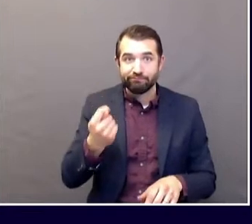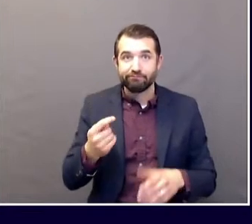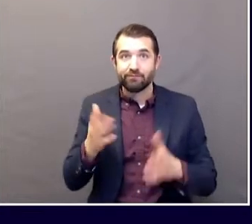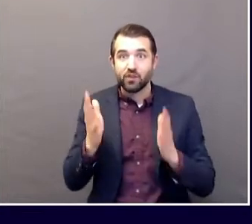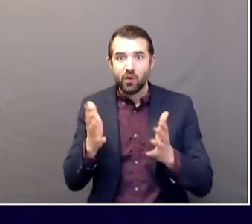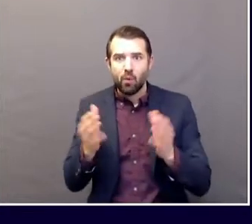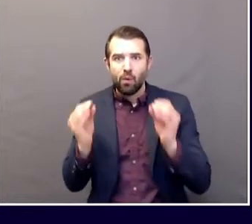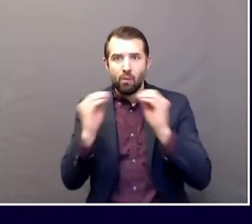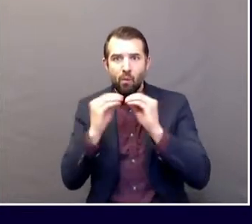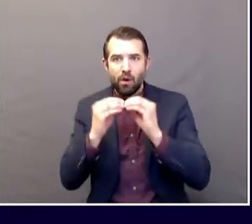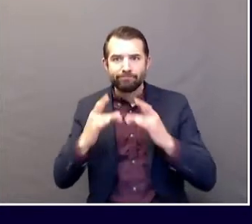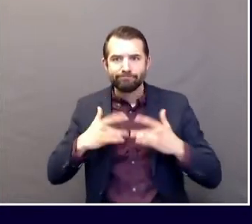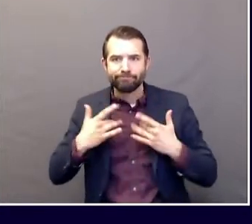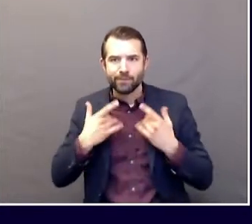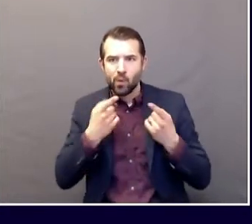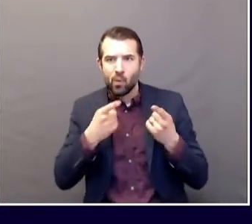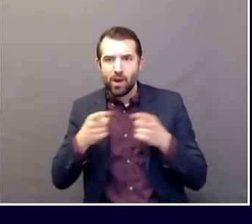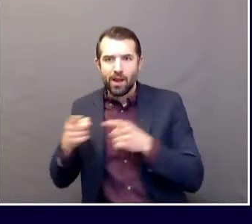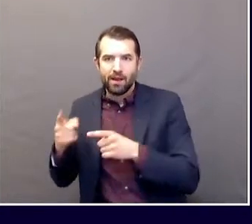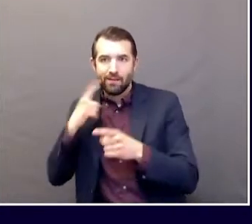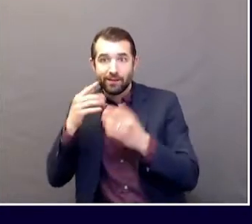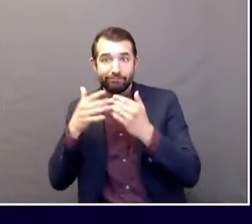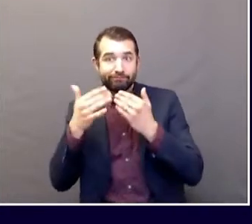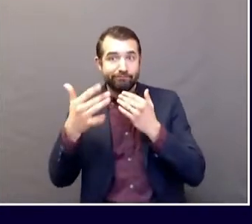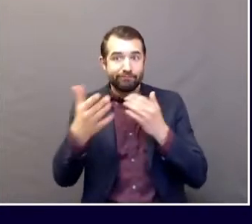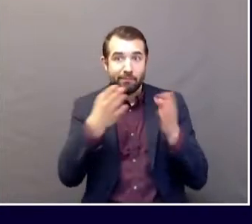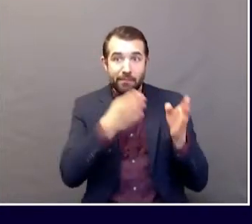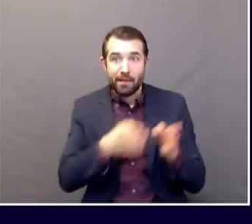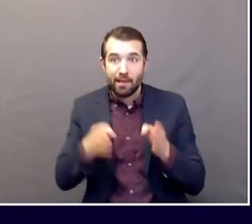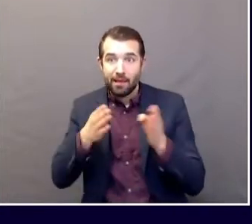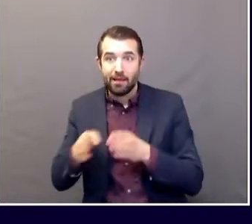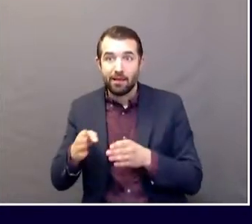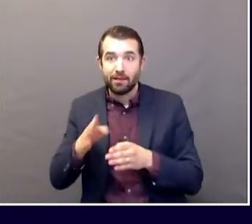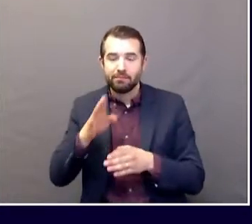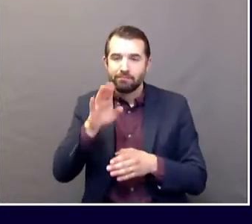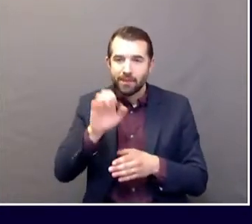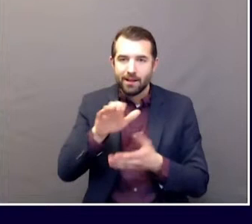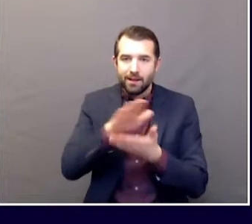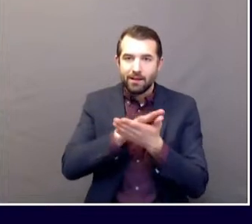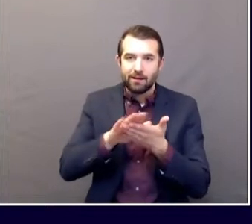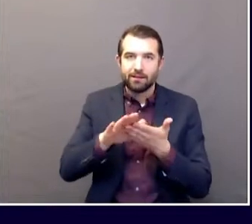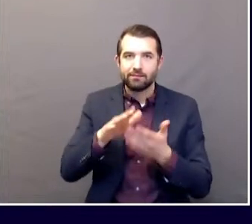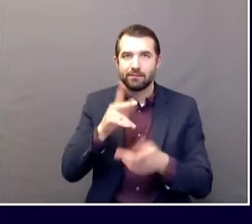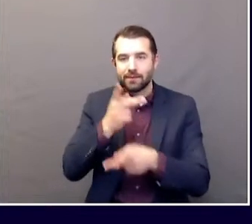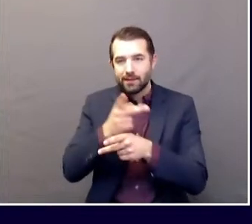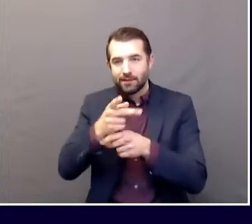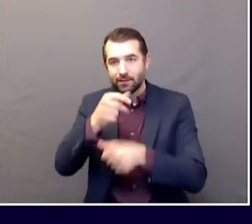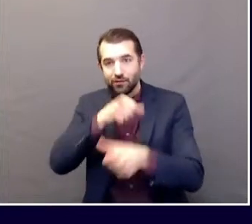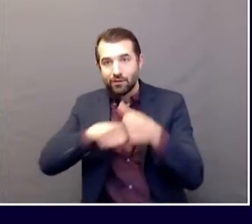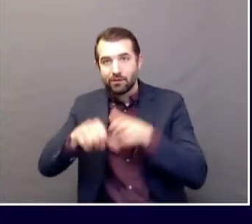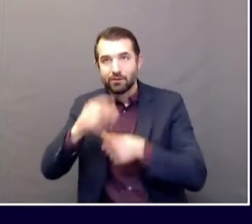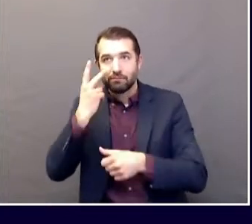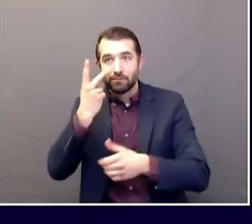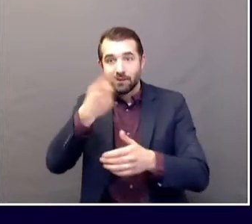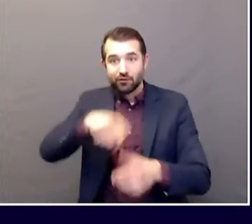stand and where we're going. In the meantime, as always, please be kind, take care of one another. We'll catch up again next week.